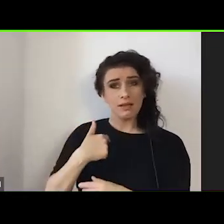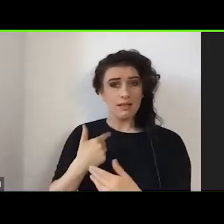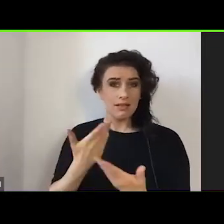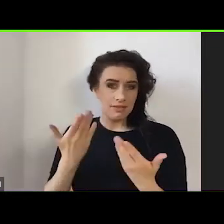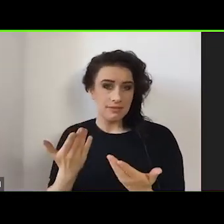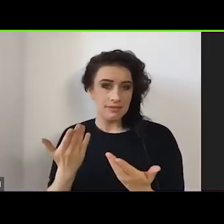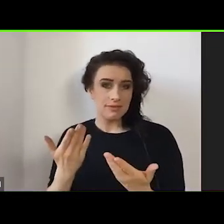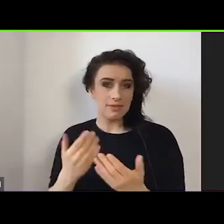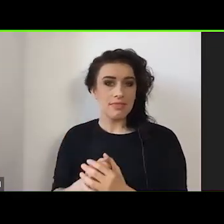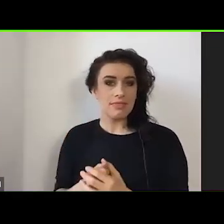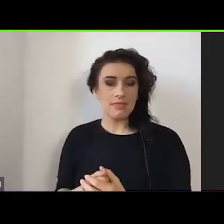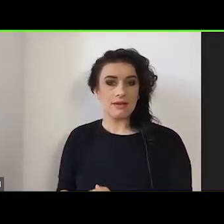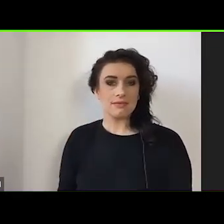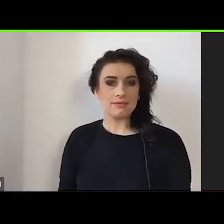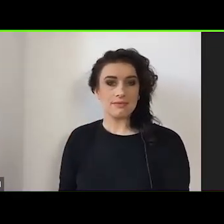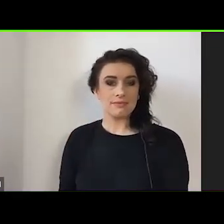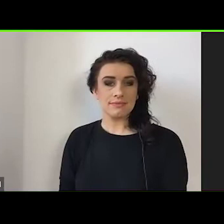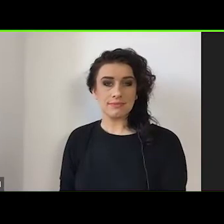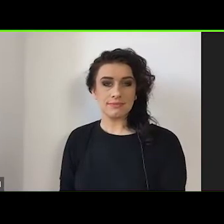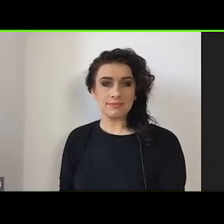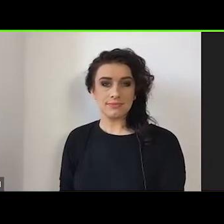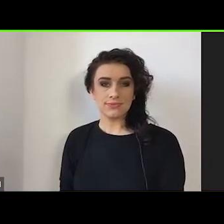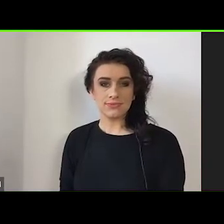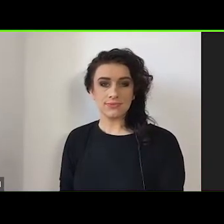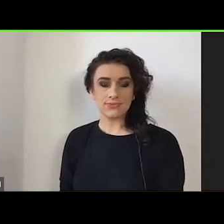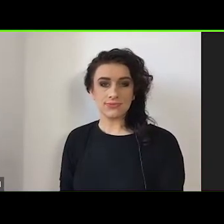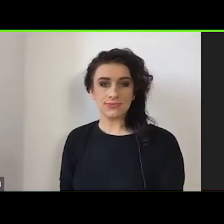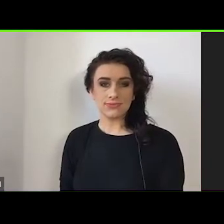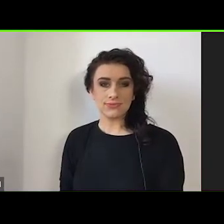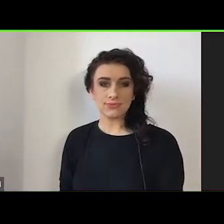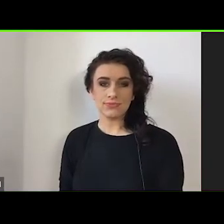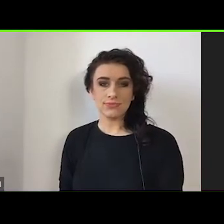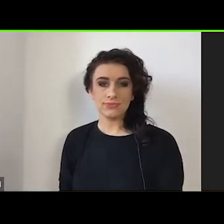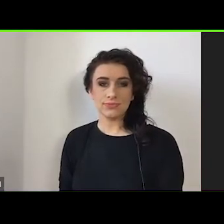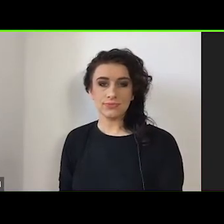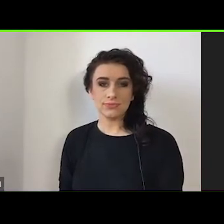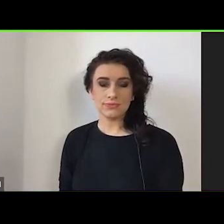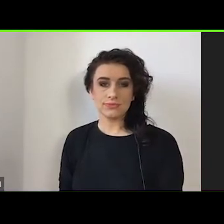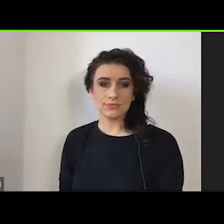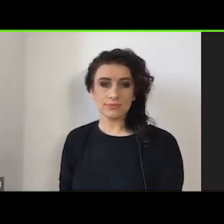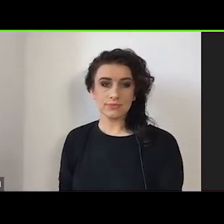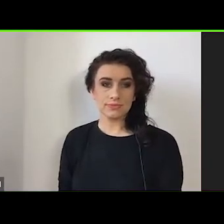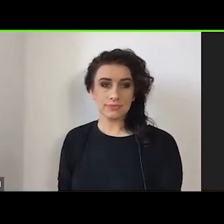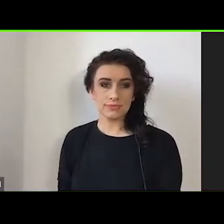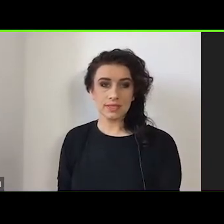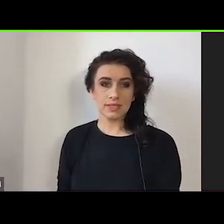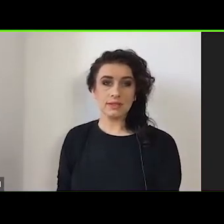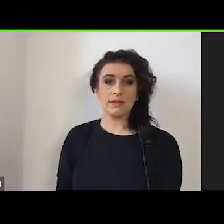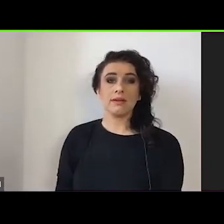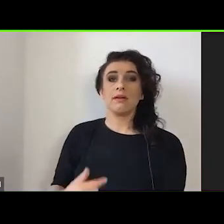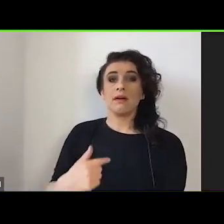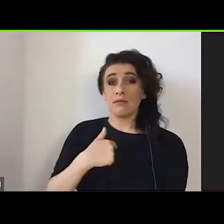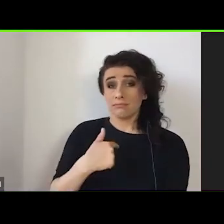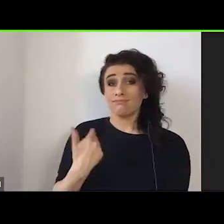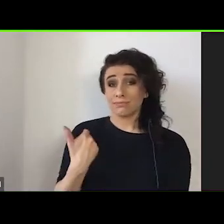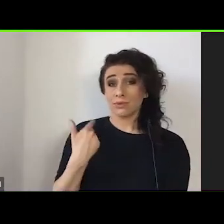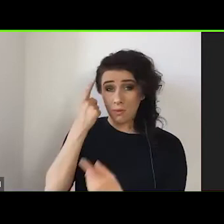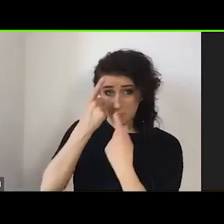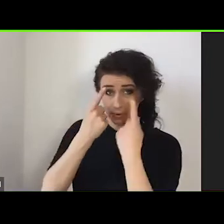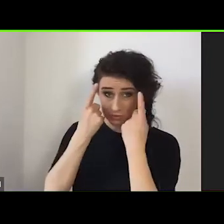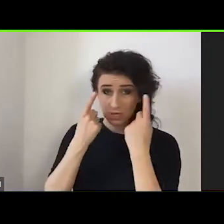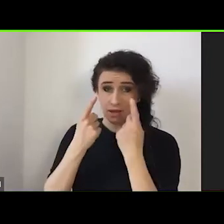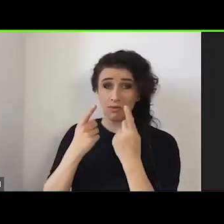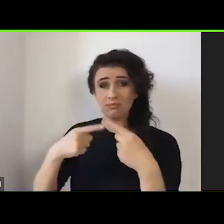and start wars and armed conflicts, you know, the militaries, people who sell drugs, or for